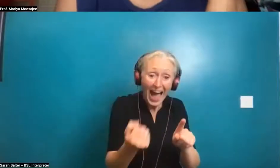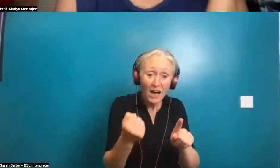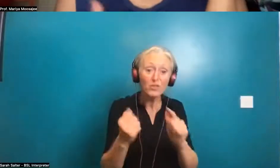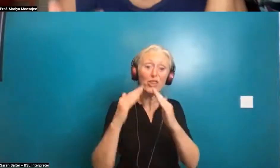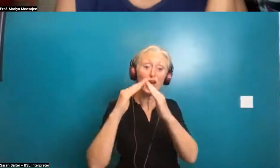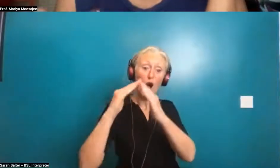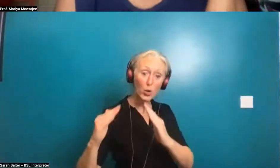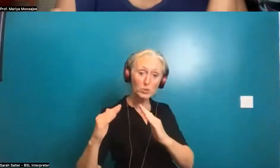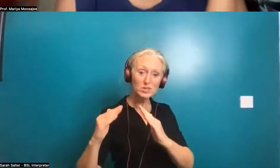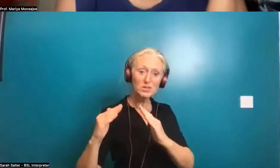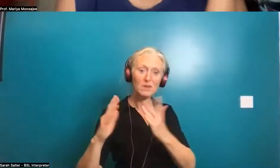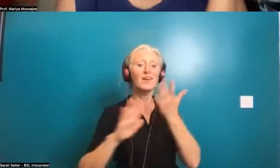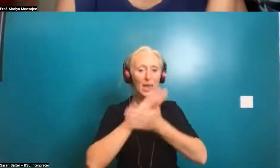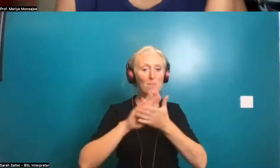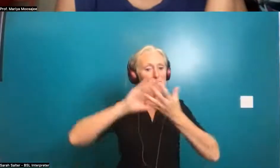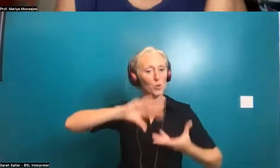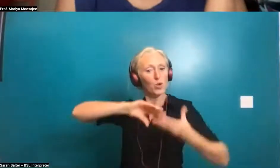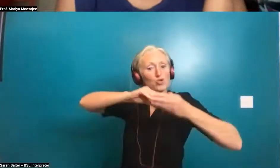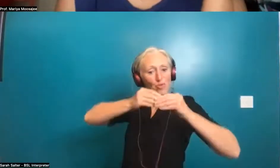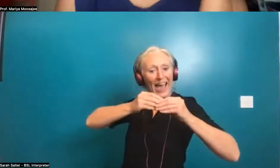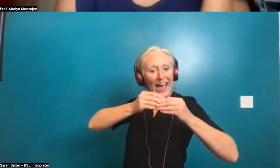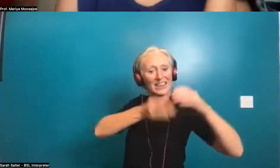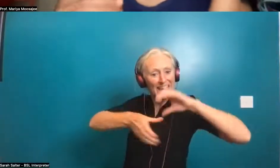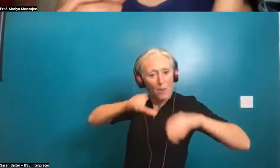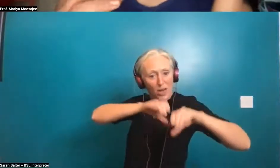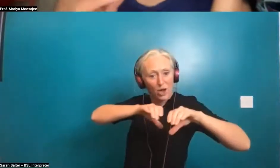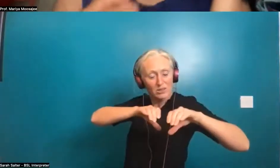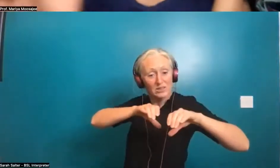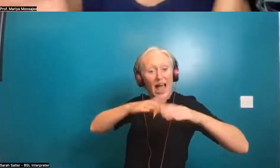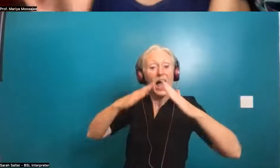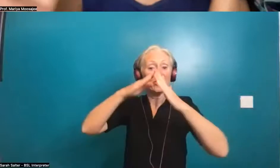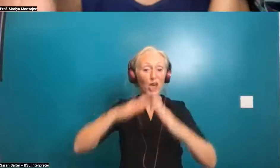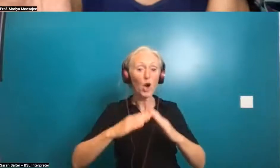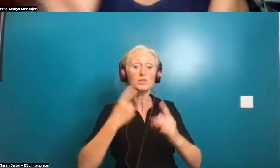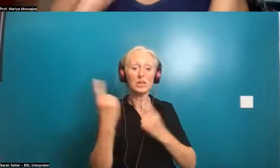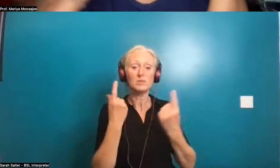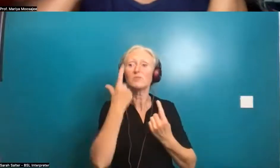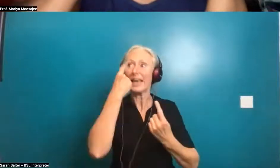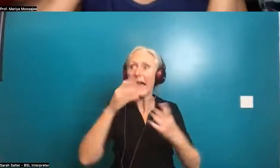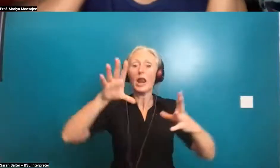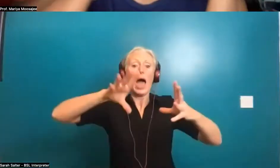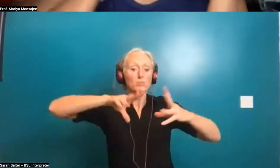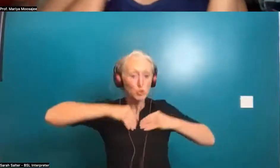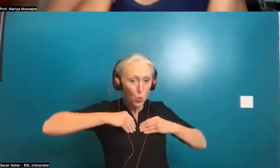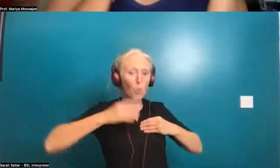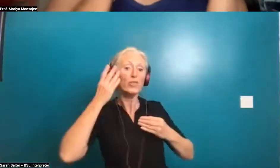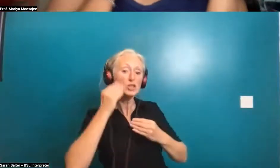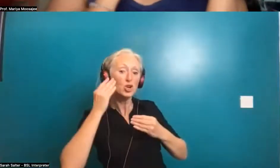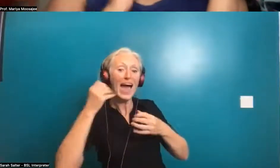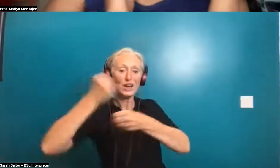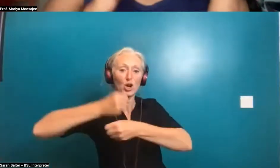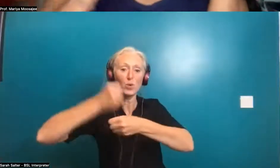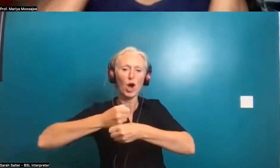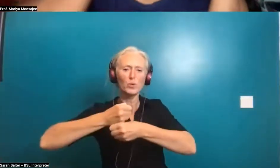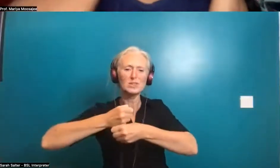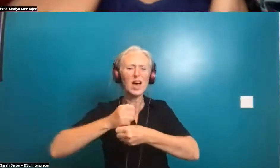factor and allow them to uptake glucose and work better. And I don't know the name or whatever, but it's at a very early phase